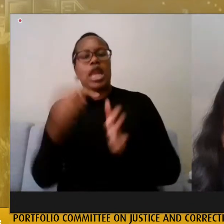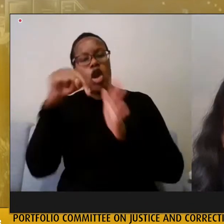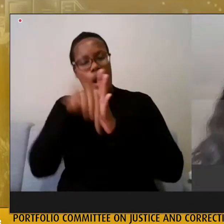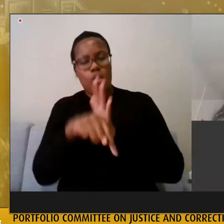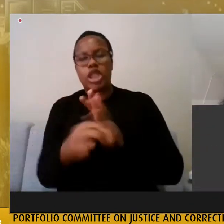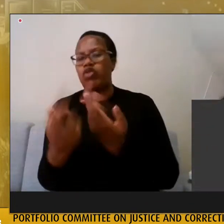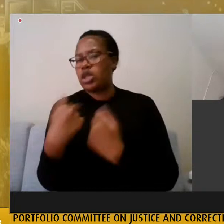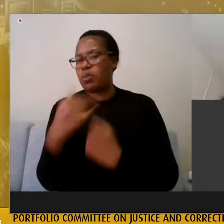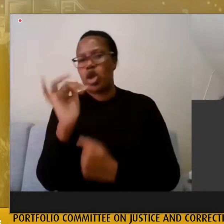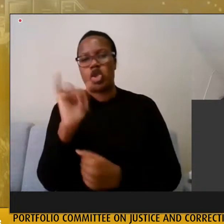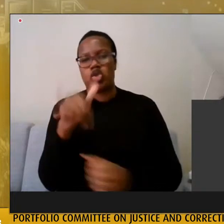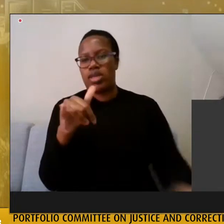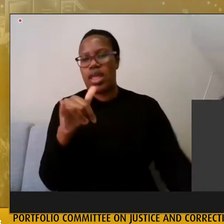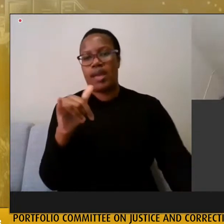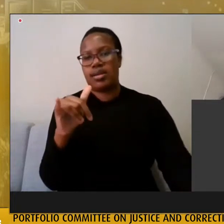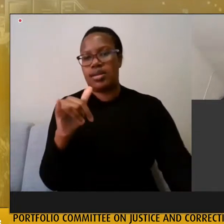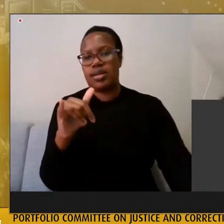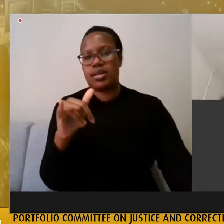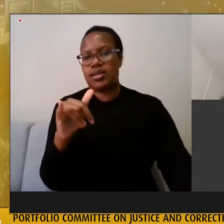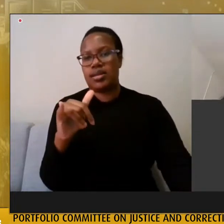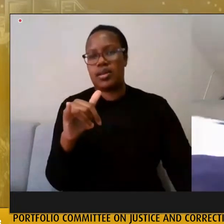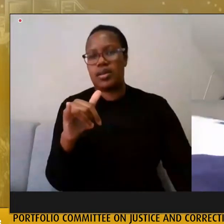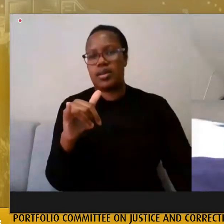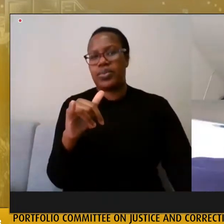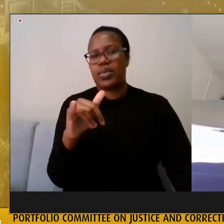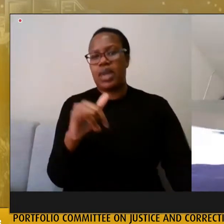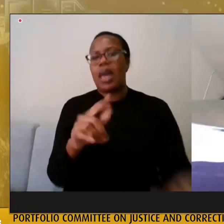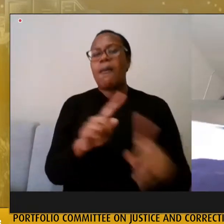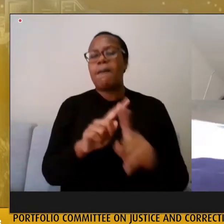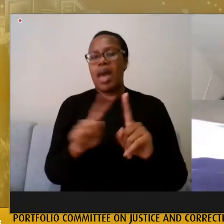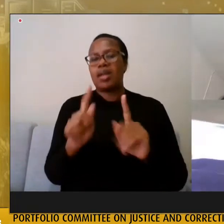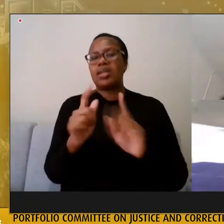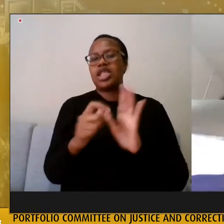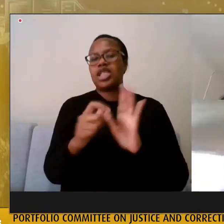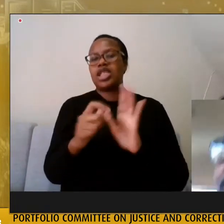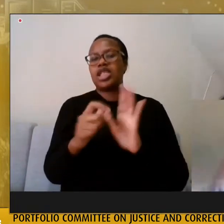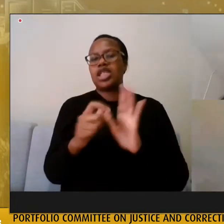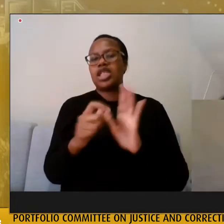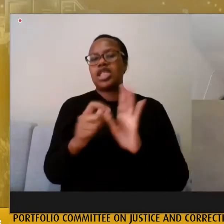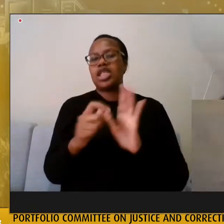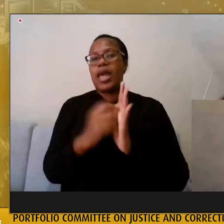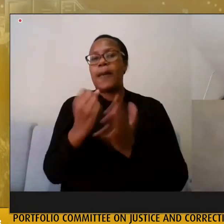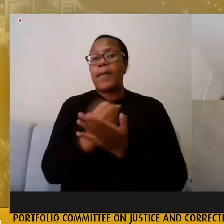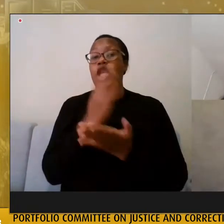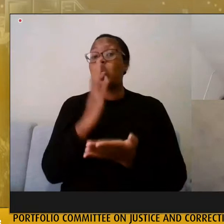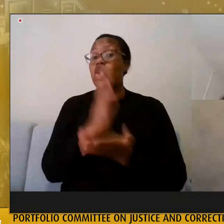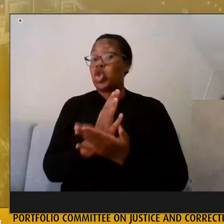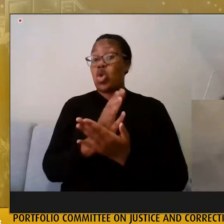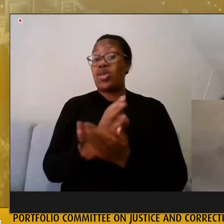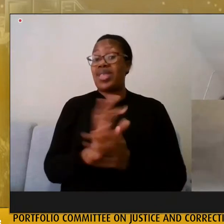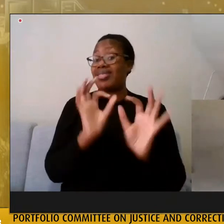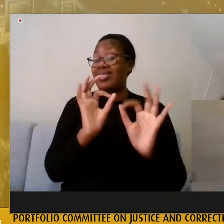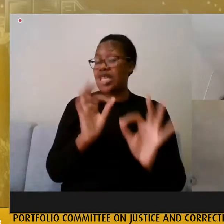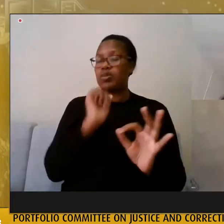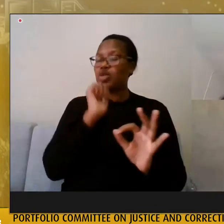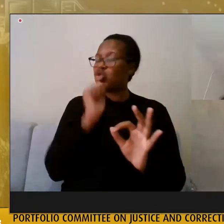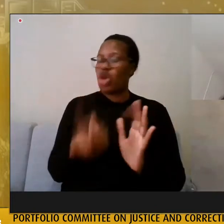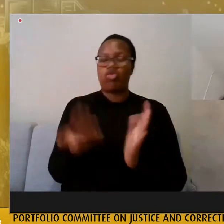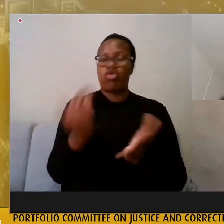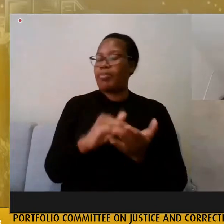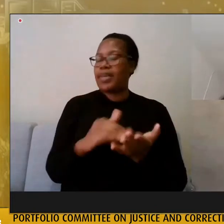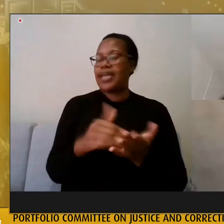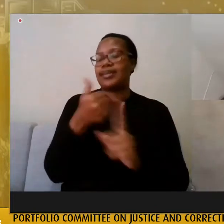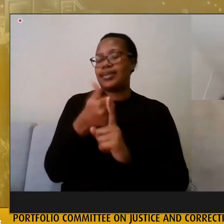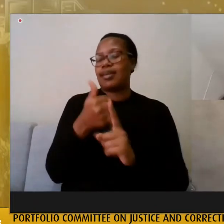delaying the treaty itself, but in terms of making sure that this thing doesn't repeat itself. Thanks, Chair.